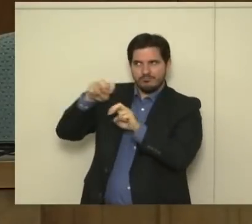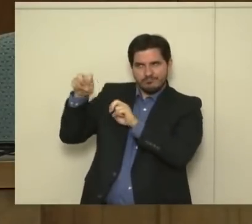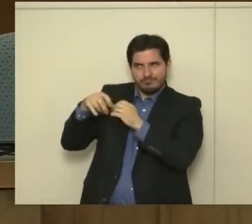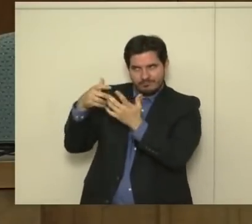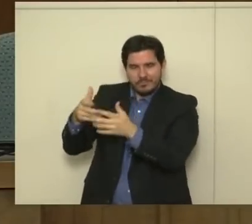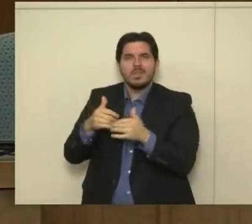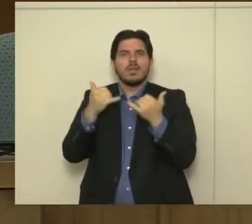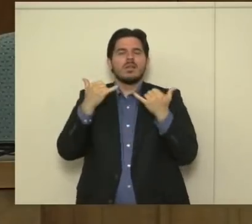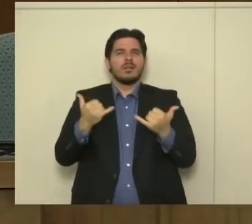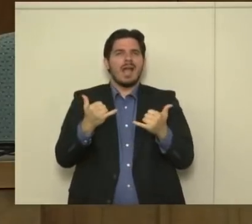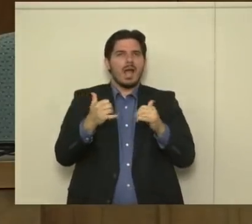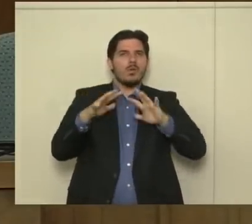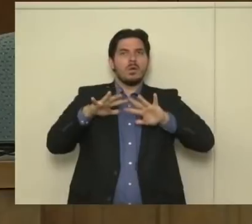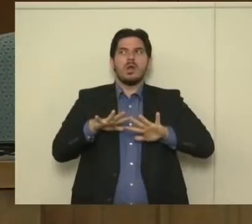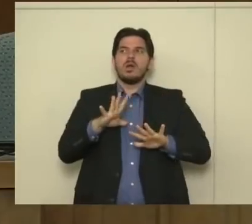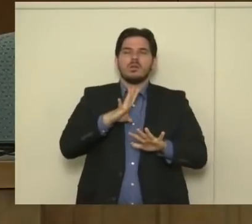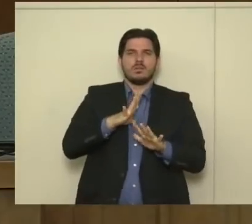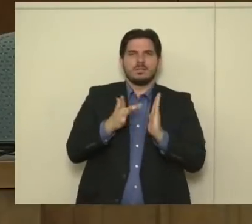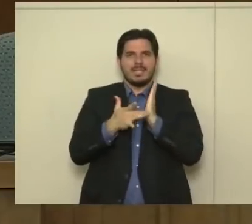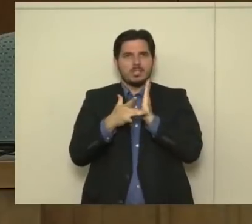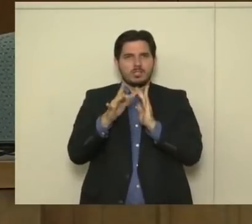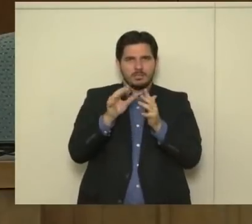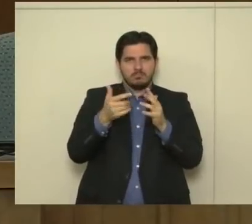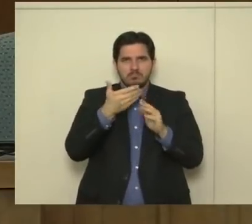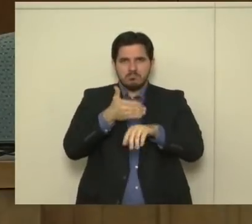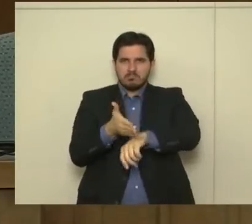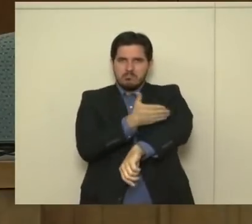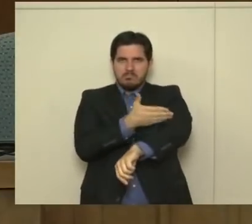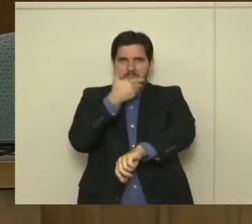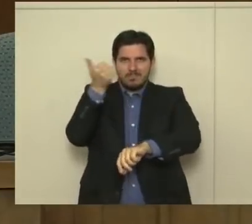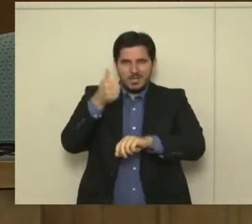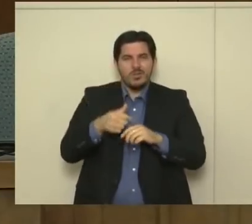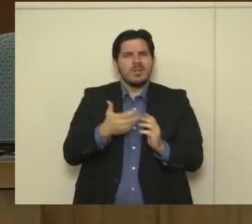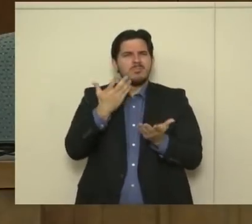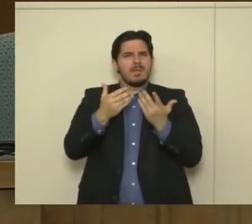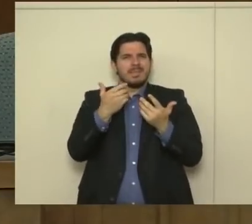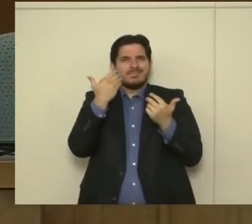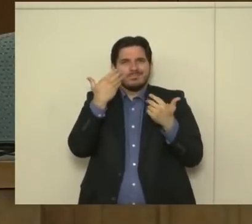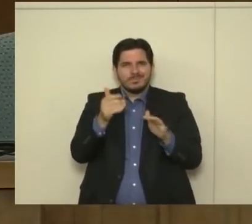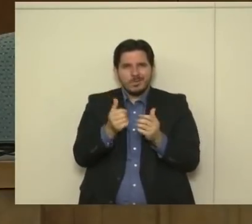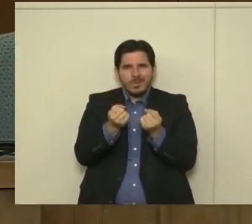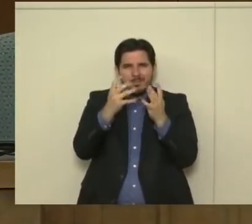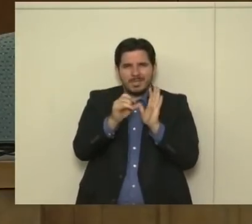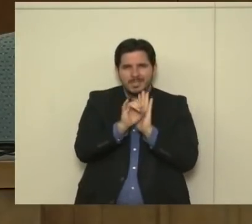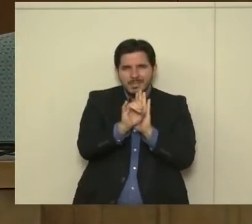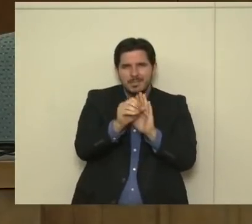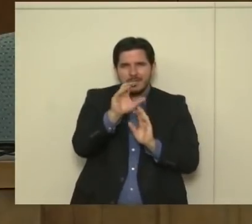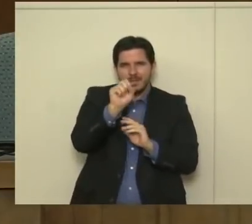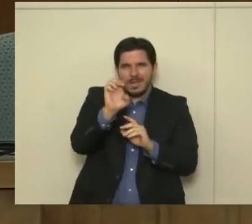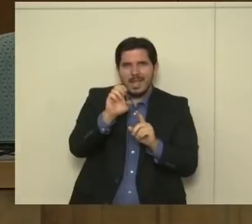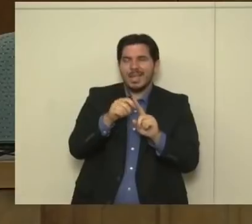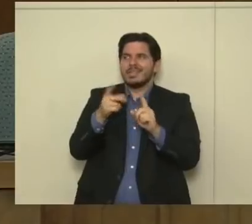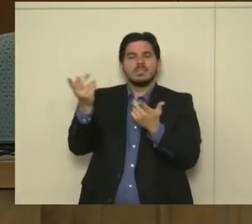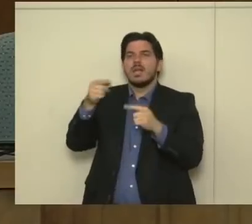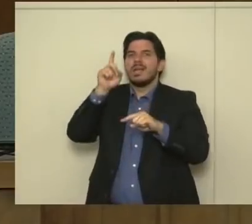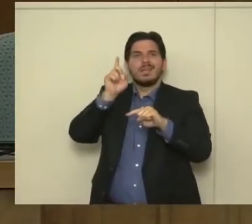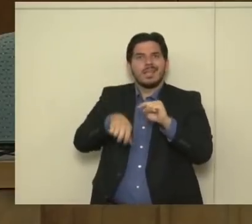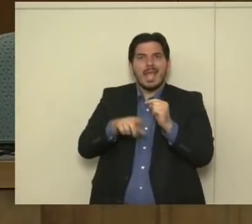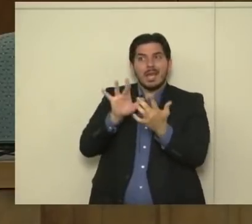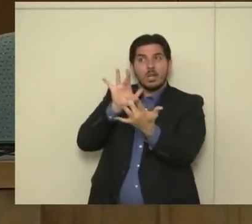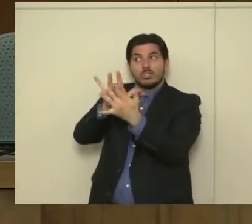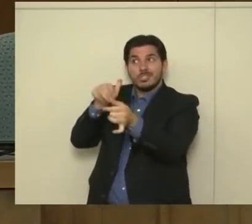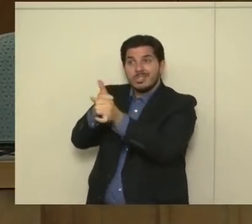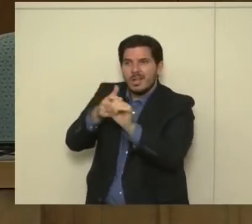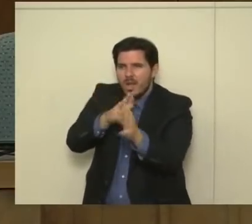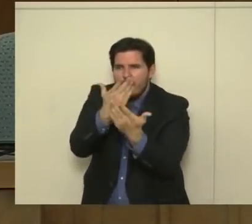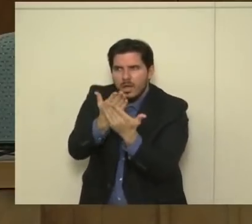And unfortunately, if the EPI does not get all the cases they need by first thing in the morning, they can't go out and verify all those cases, and they